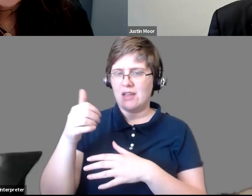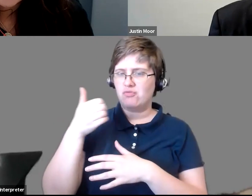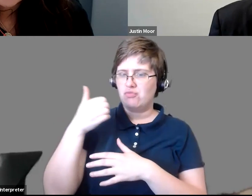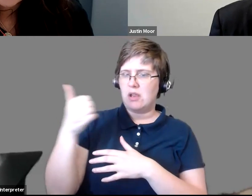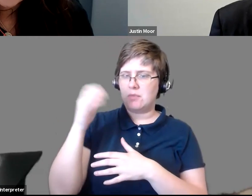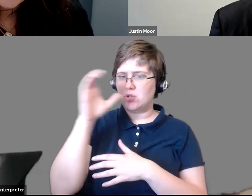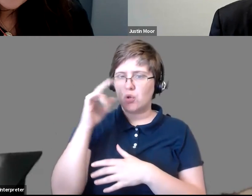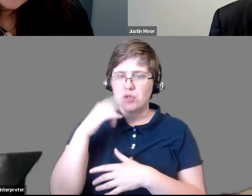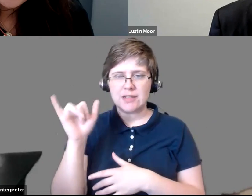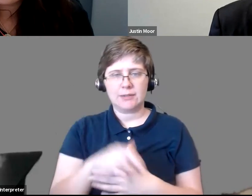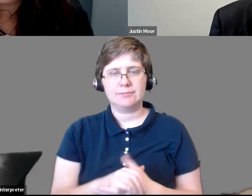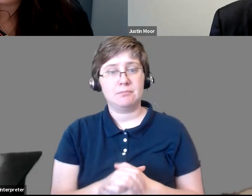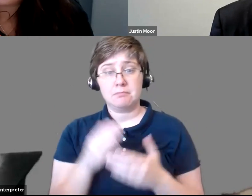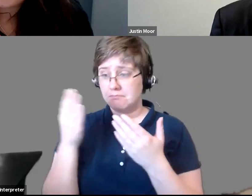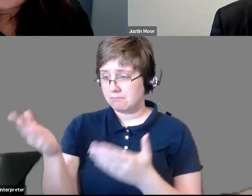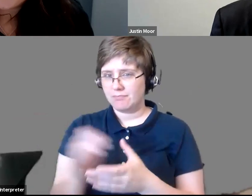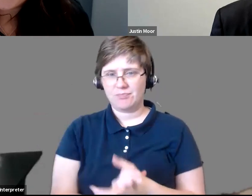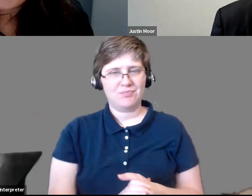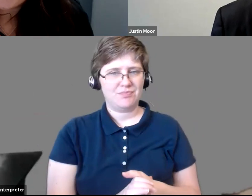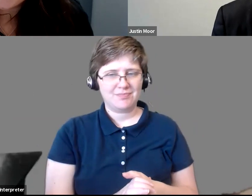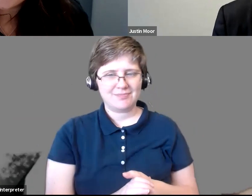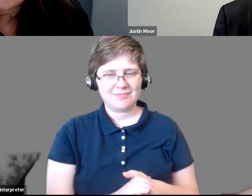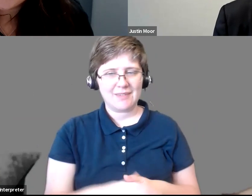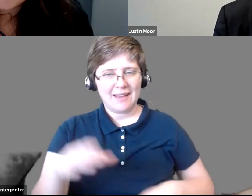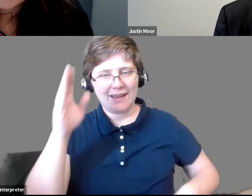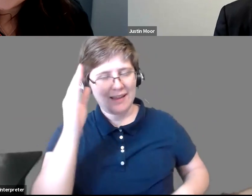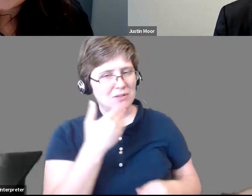like. Belen? Hello, good afternoon.